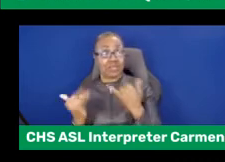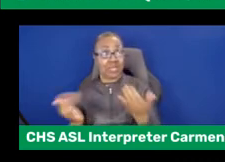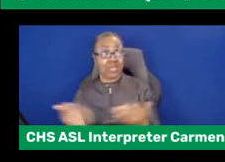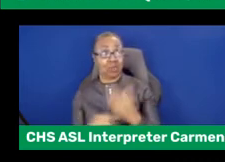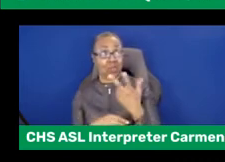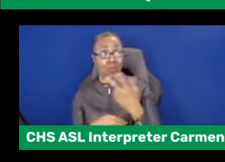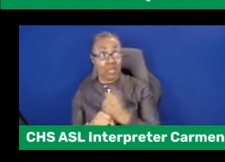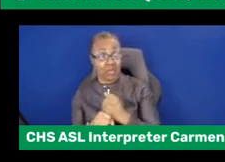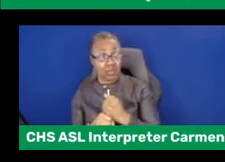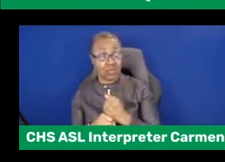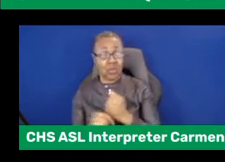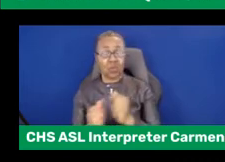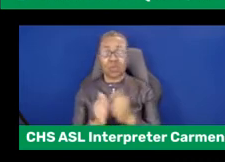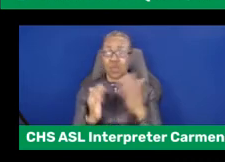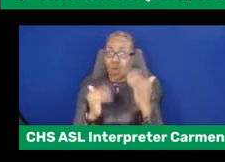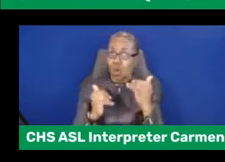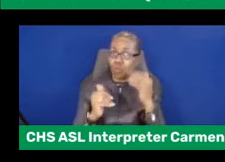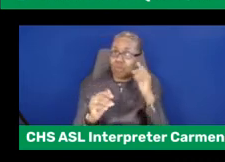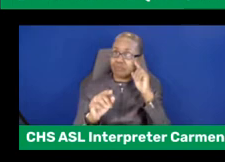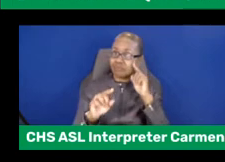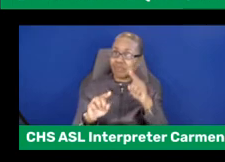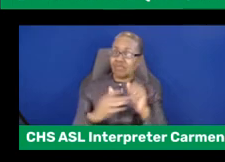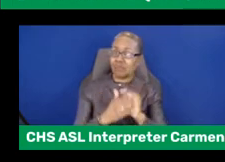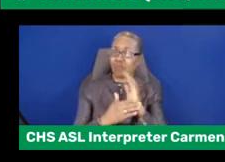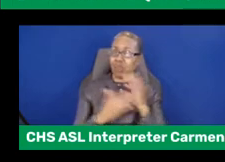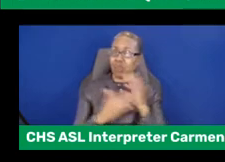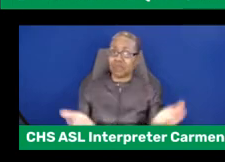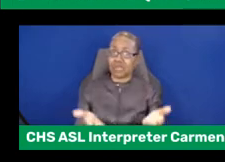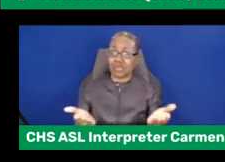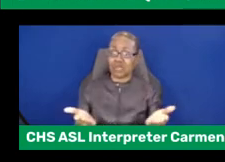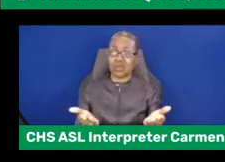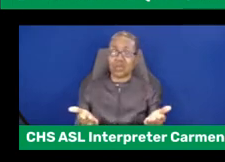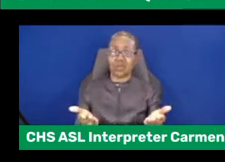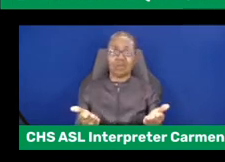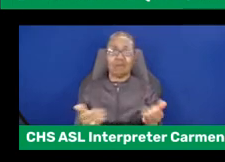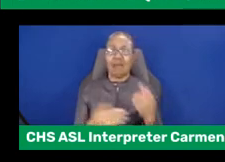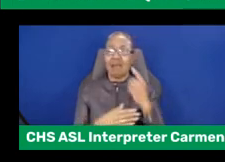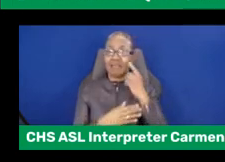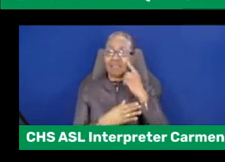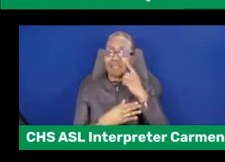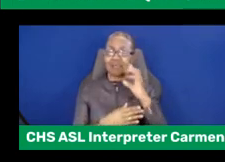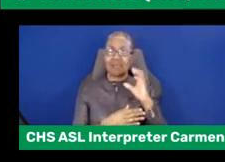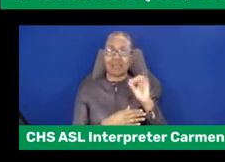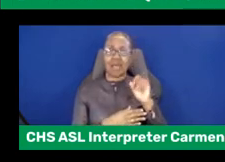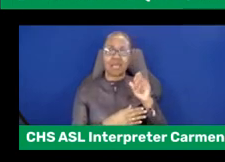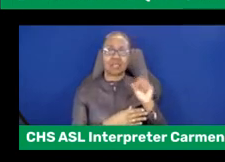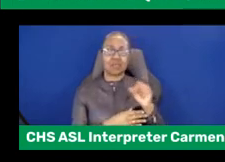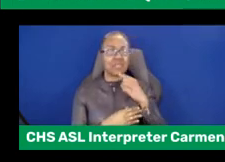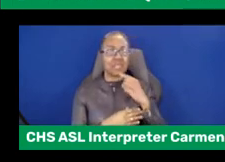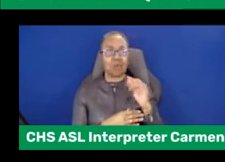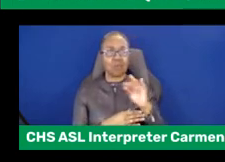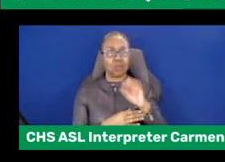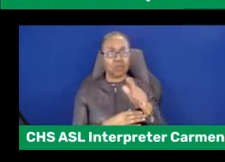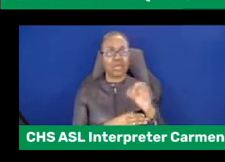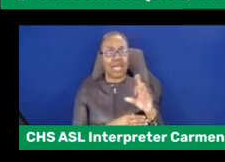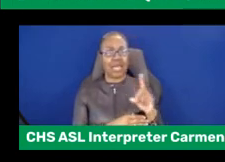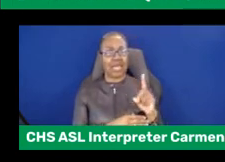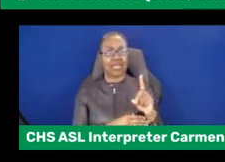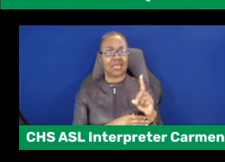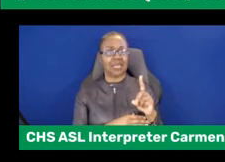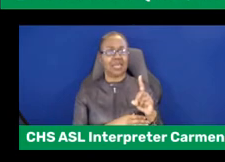like the hope and aspiration that we will be, or at least, or I think Cosmos points, our mutual aid ancestors and our